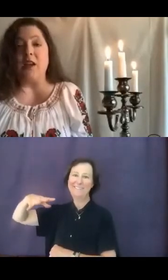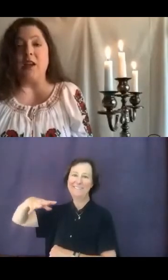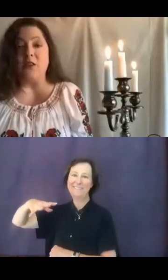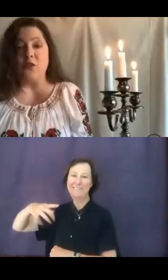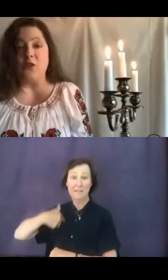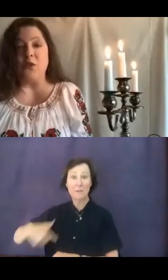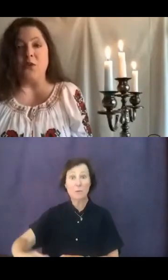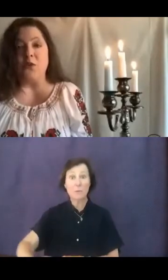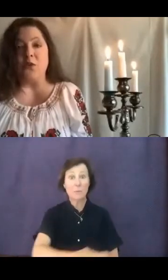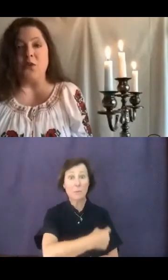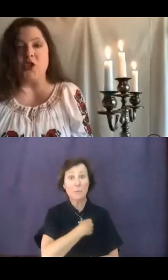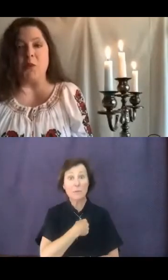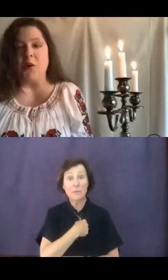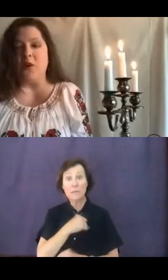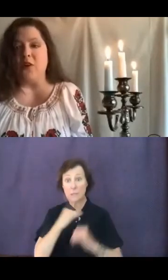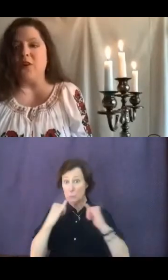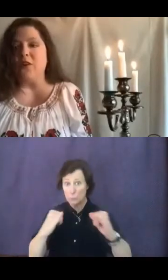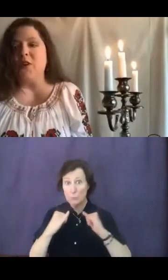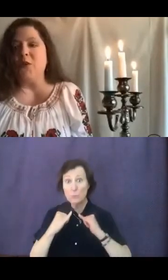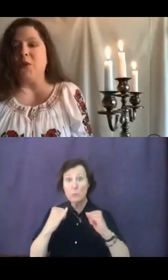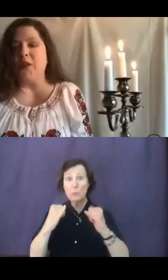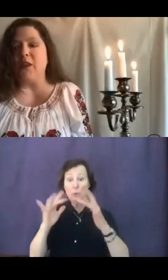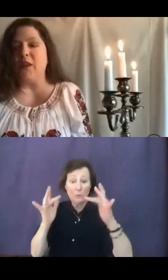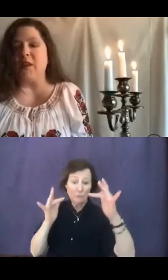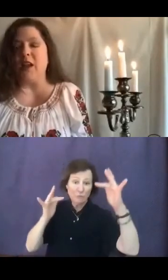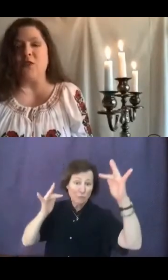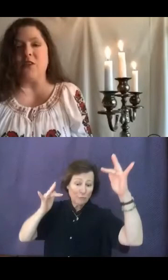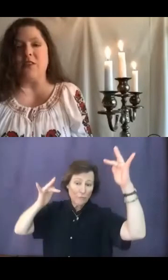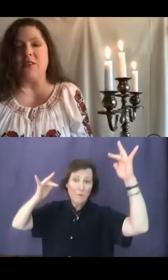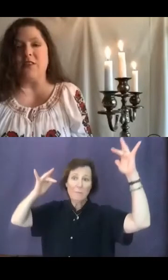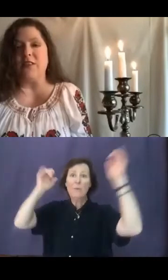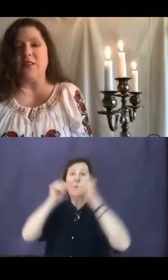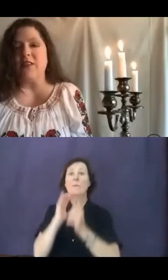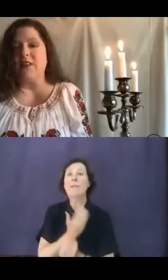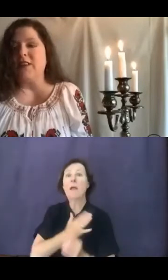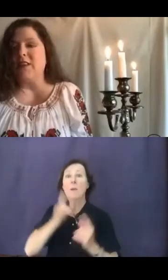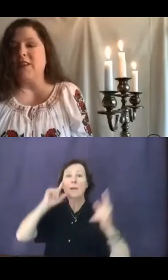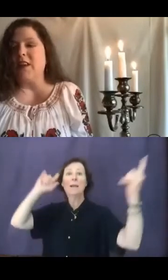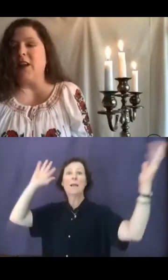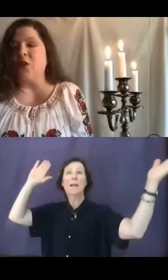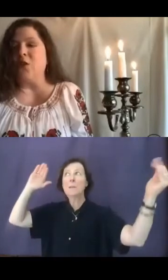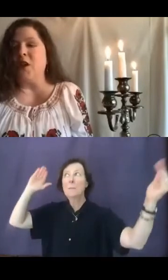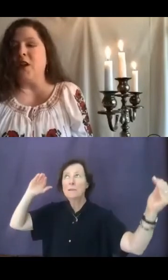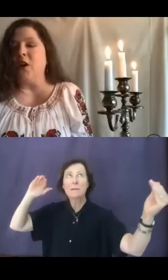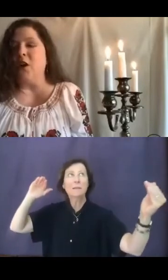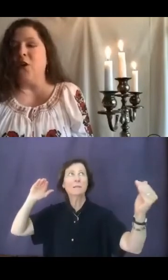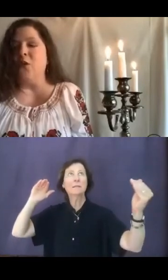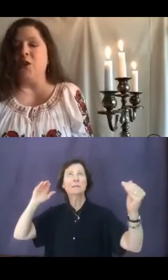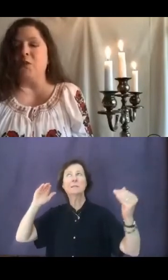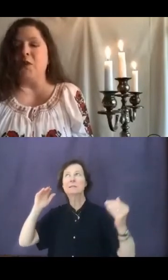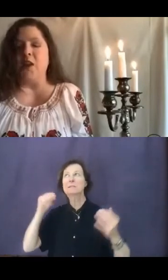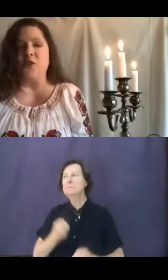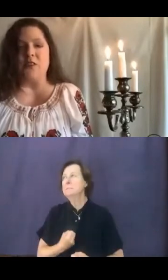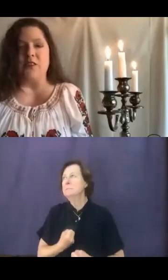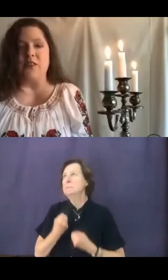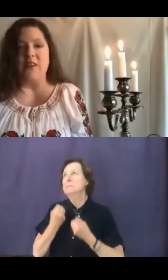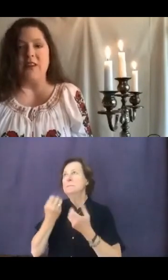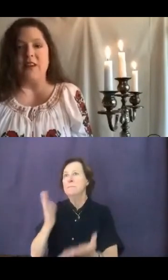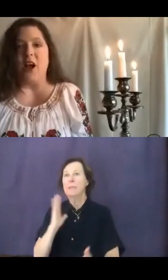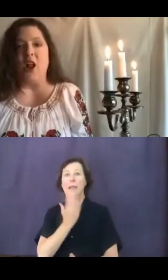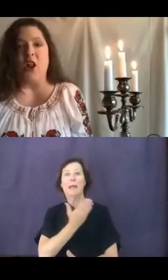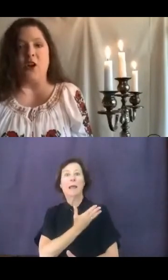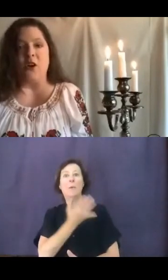We, too, shimmer with expectations, exuding our own